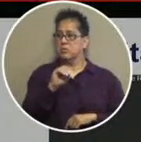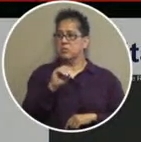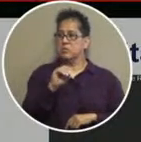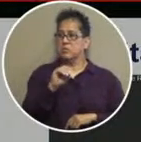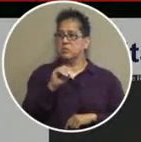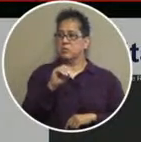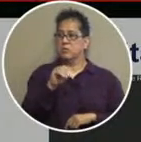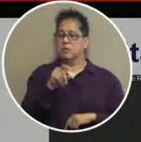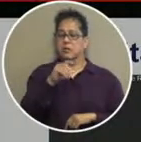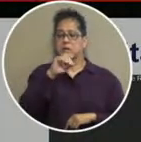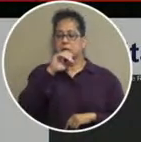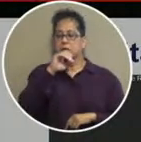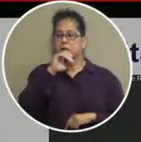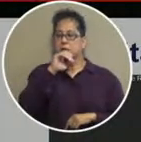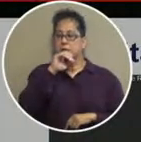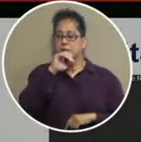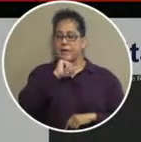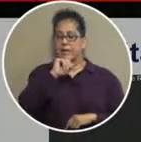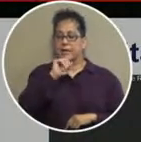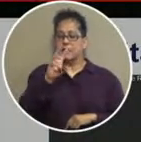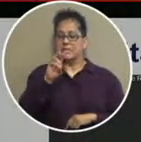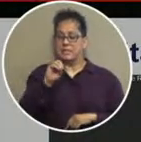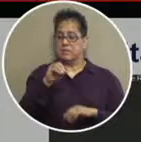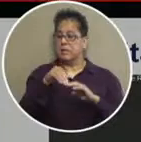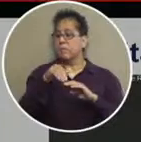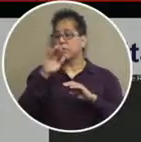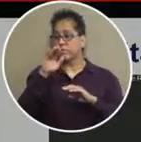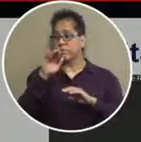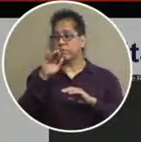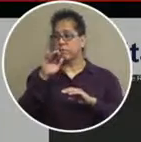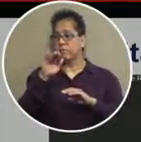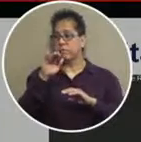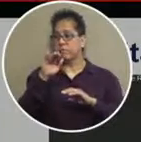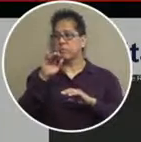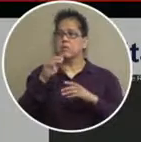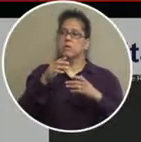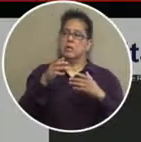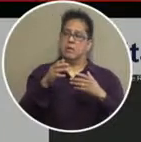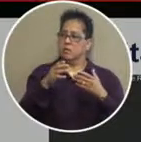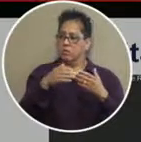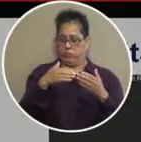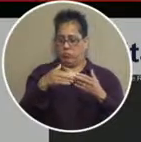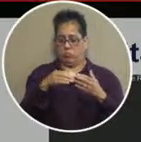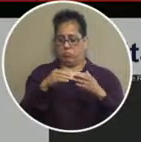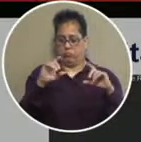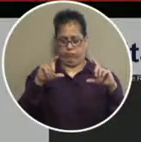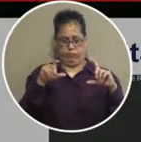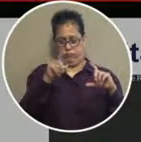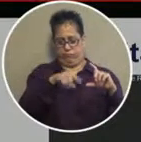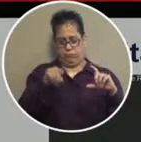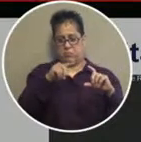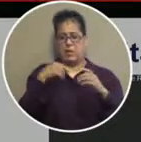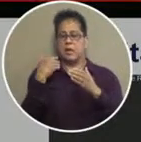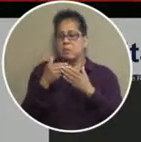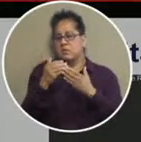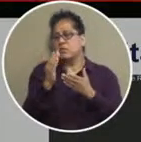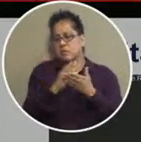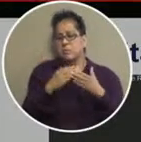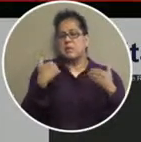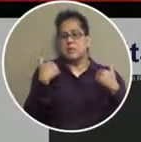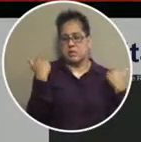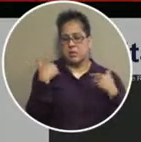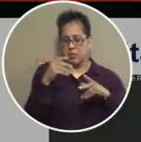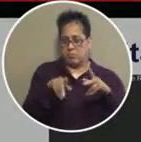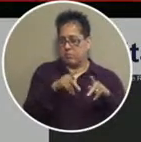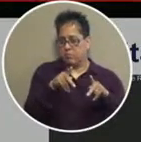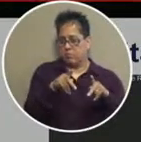in people 60 and older, even though we have some admissions on younger people, but